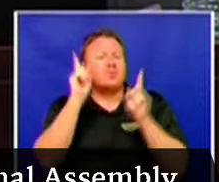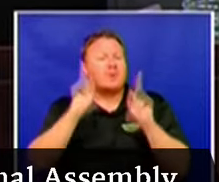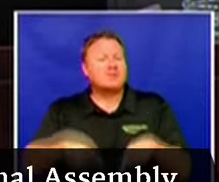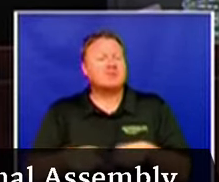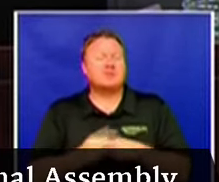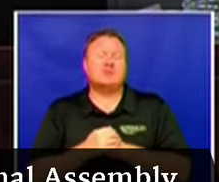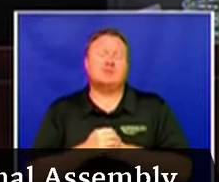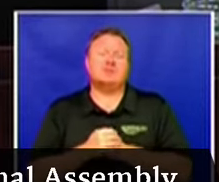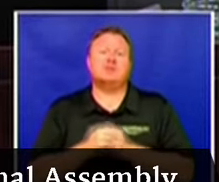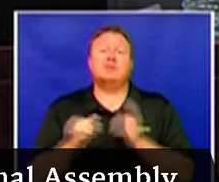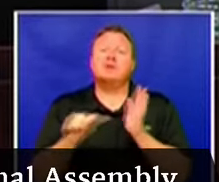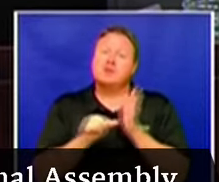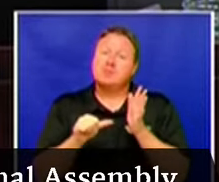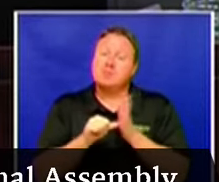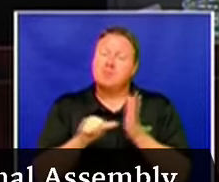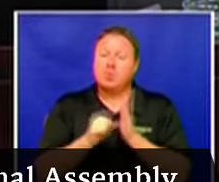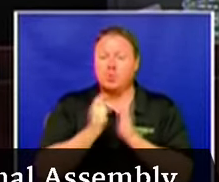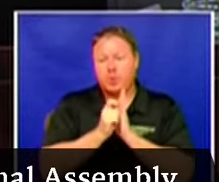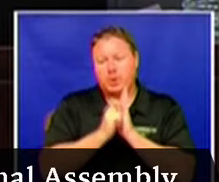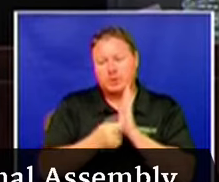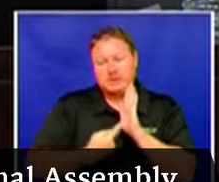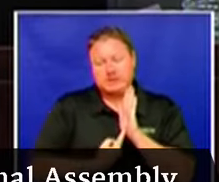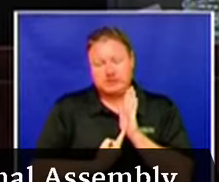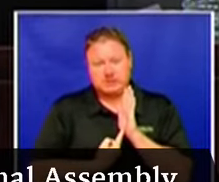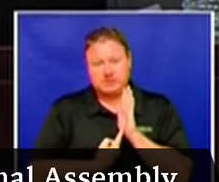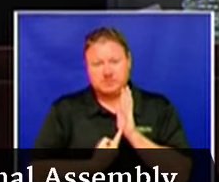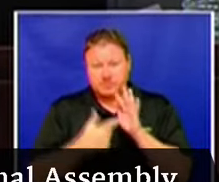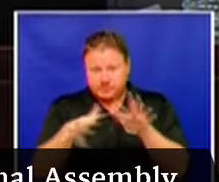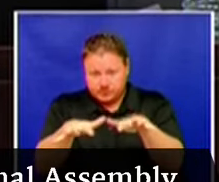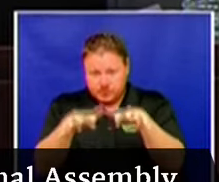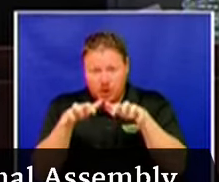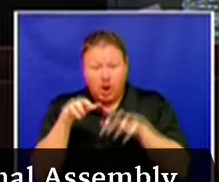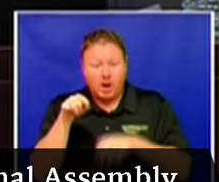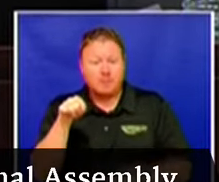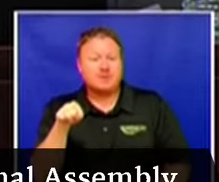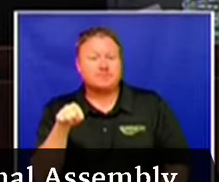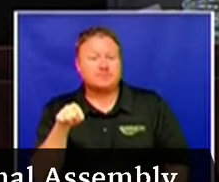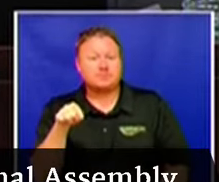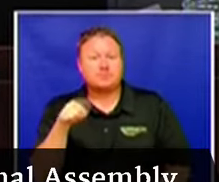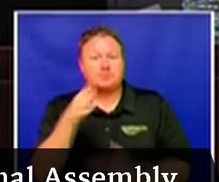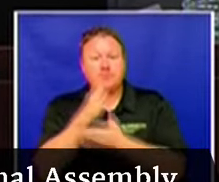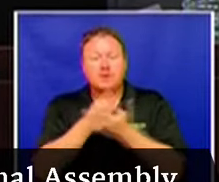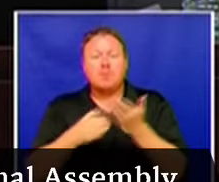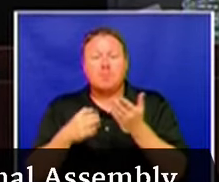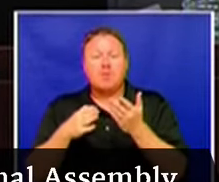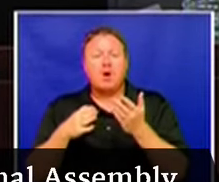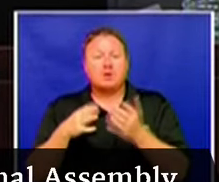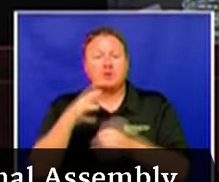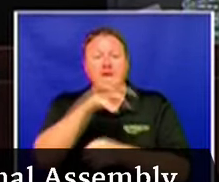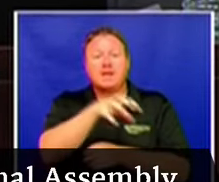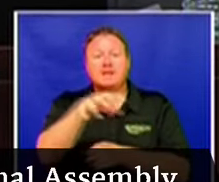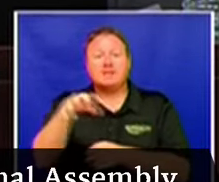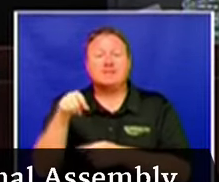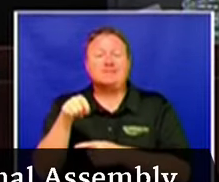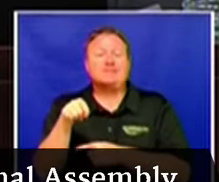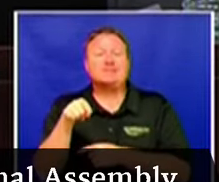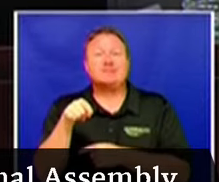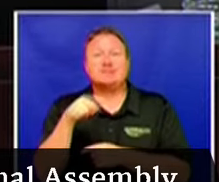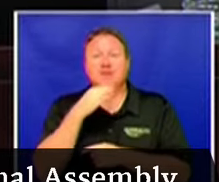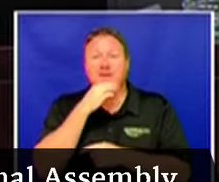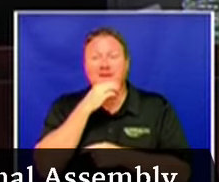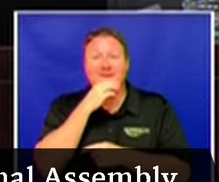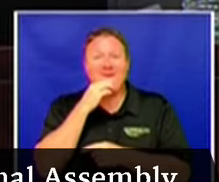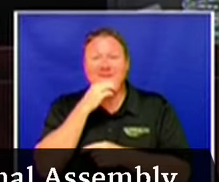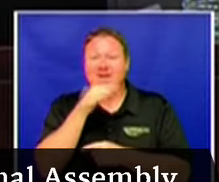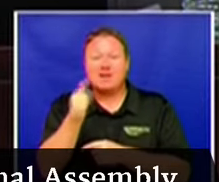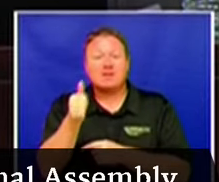is important to note that Parliament, as being part of those entities, itself has